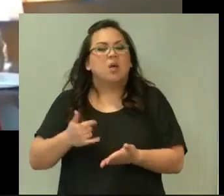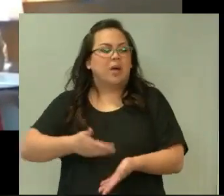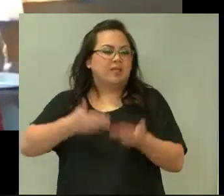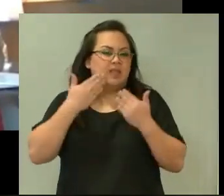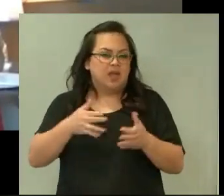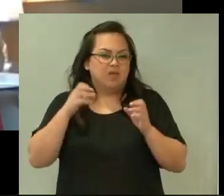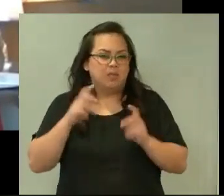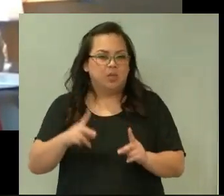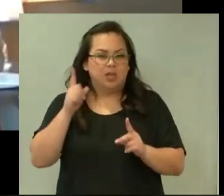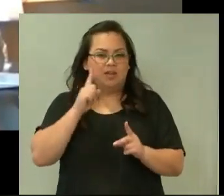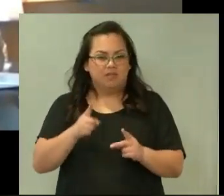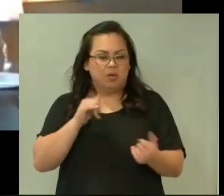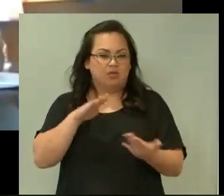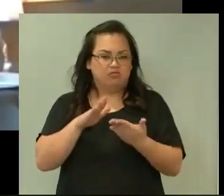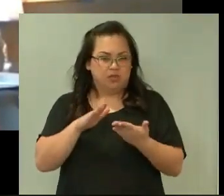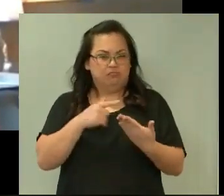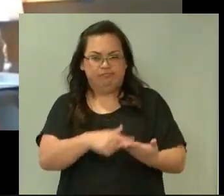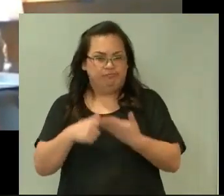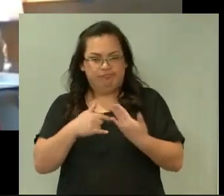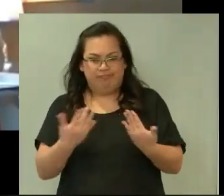opportunity to address everybody today.